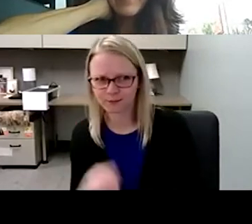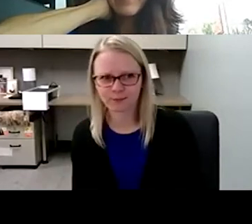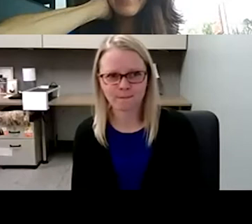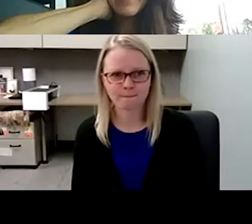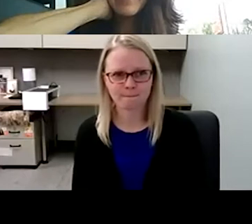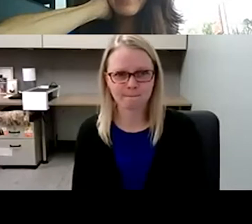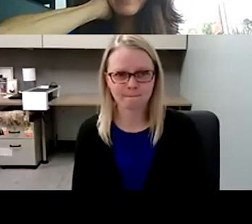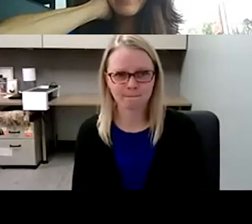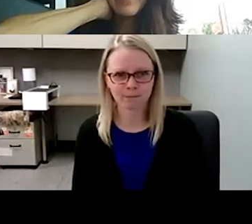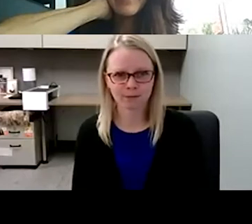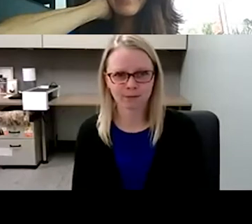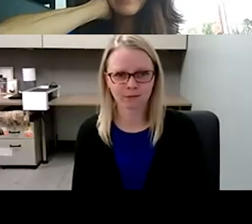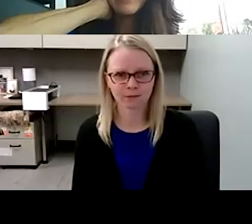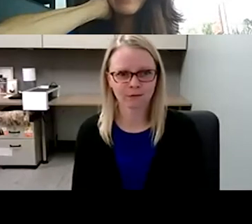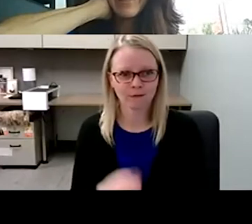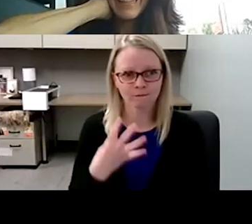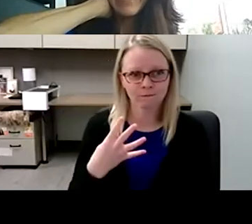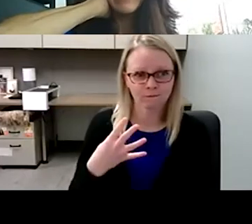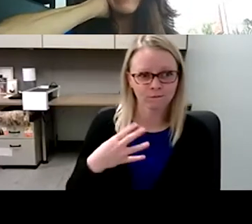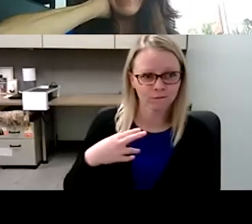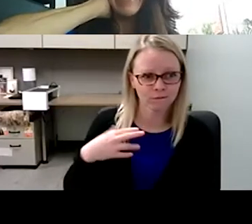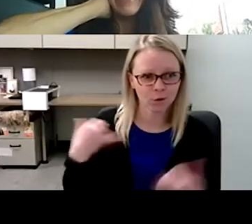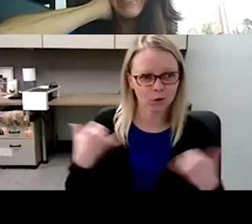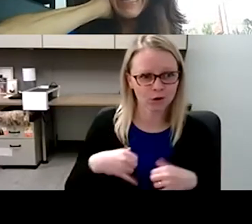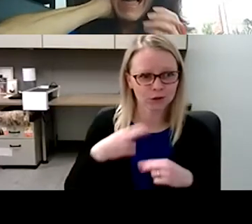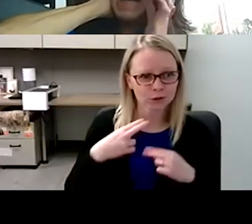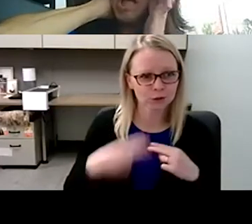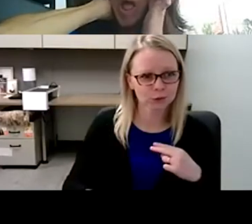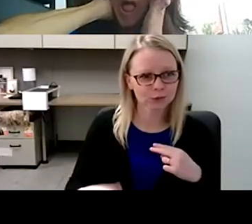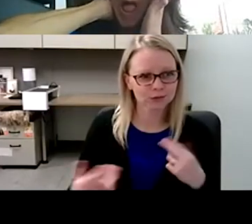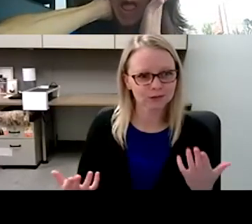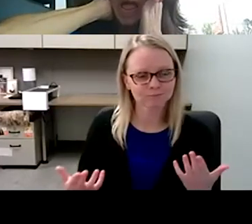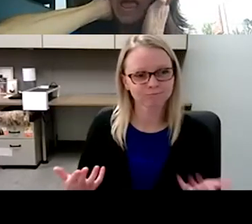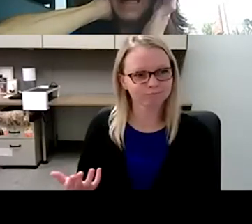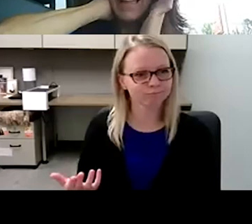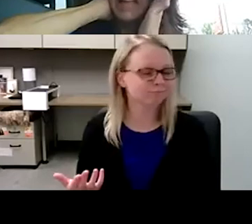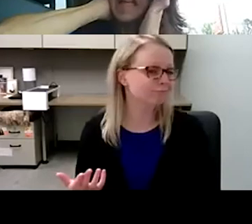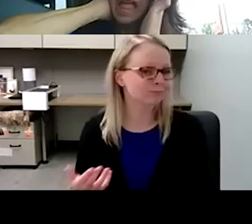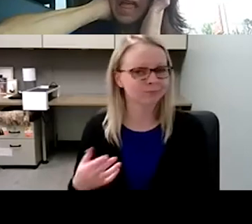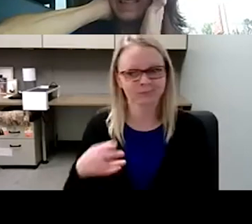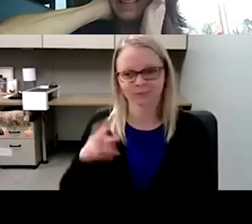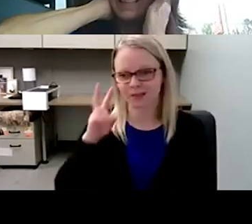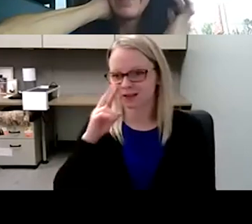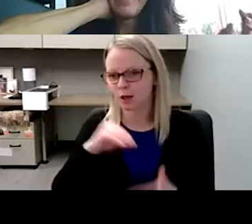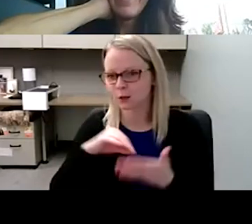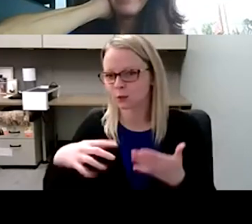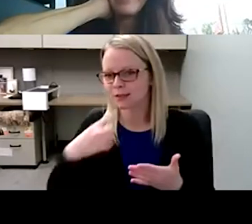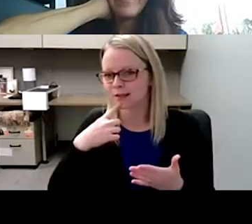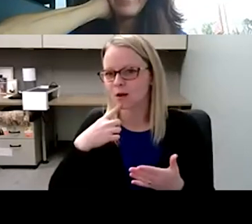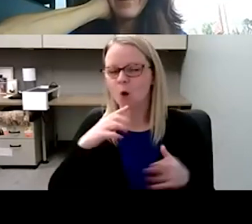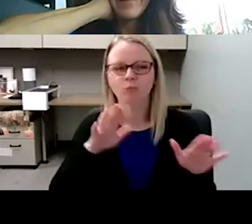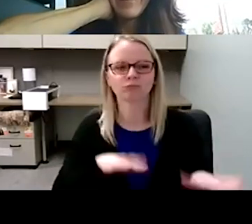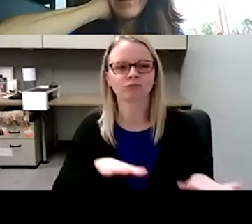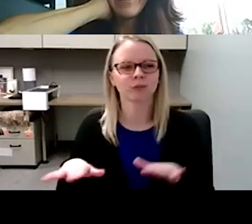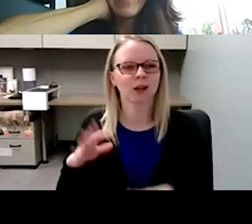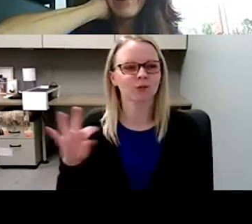Chet had four suits, 5 days. I know, I saw the student that's, you know, that's casual Friday. Can you share